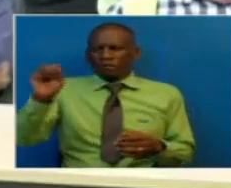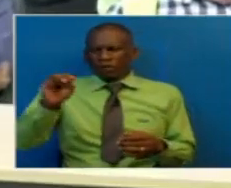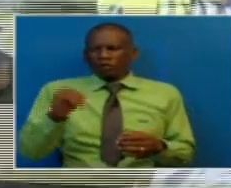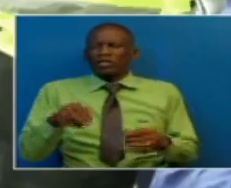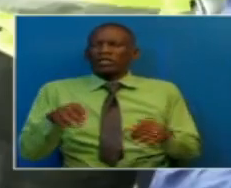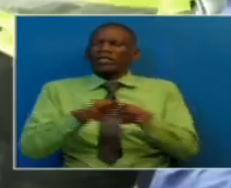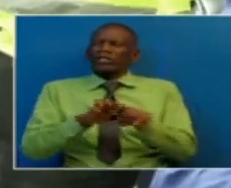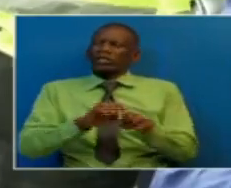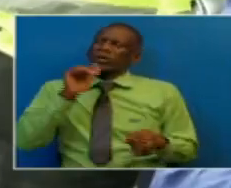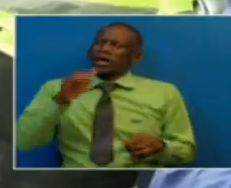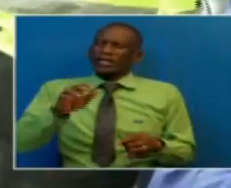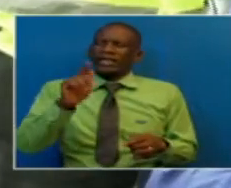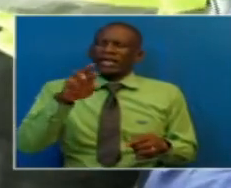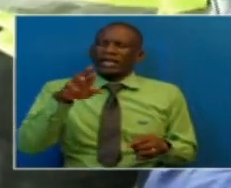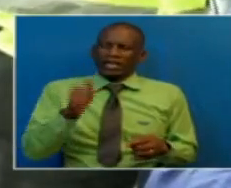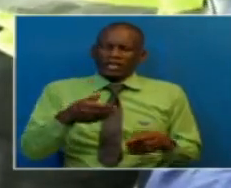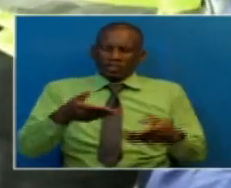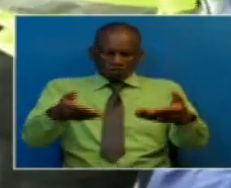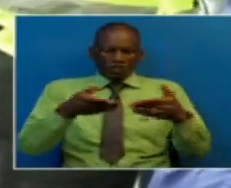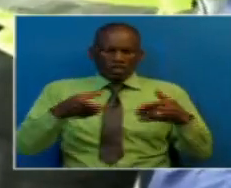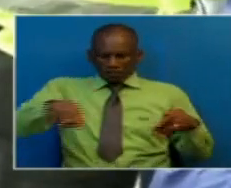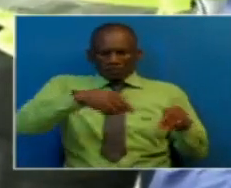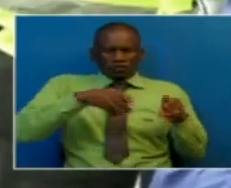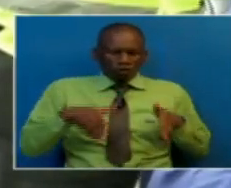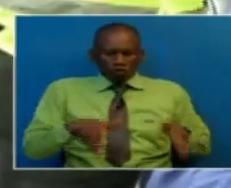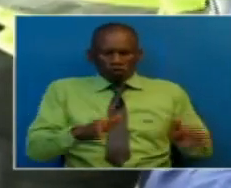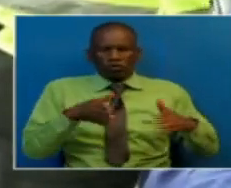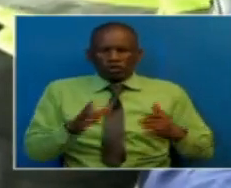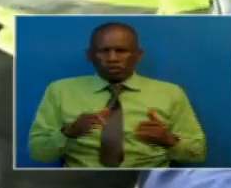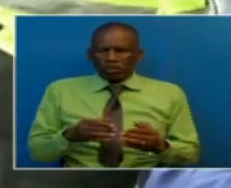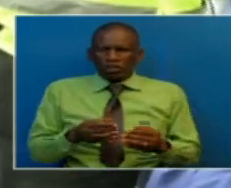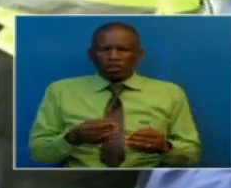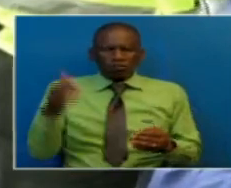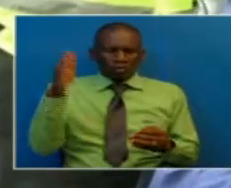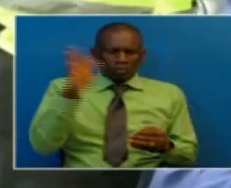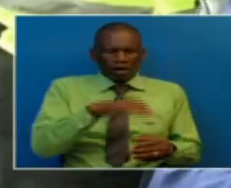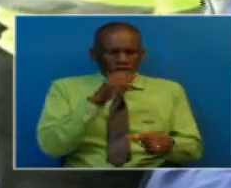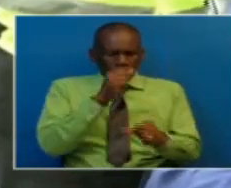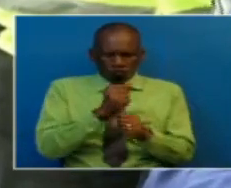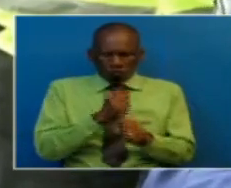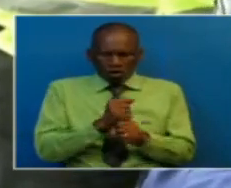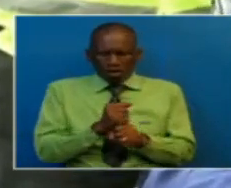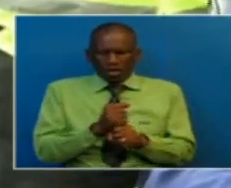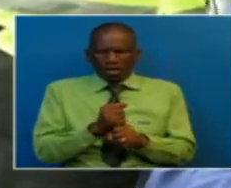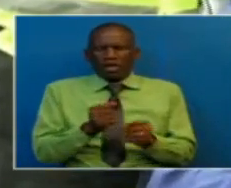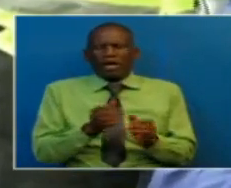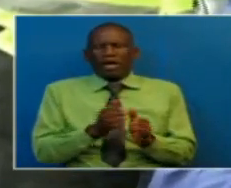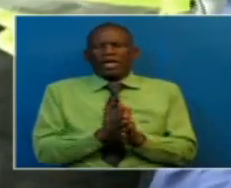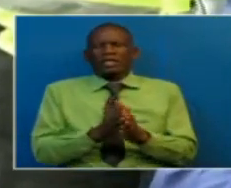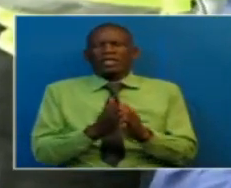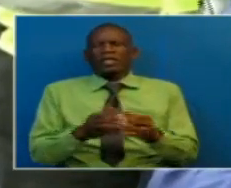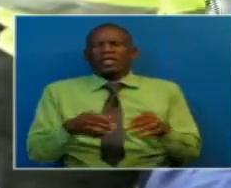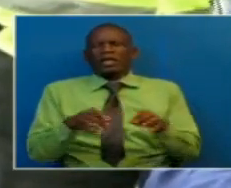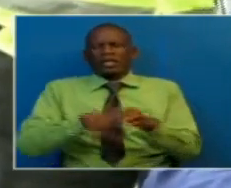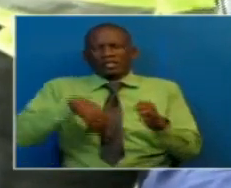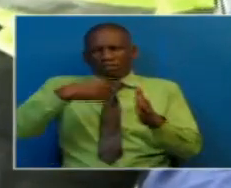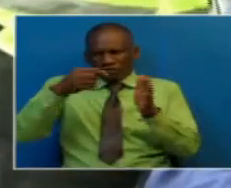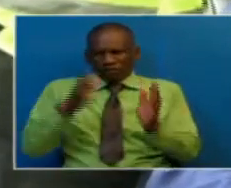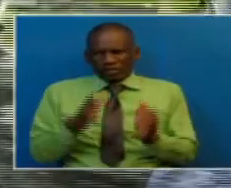plead with the KRA to afford us an opportunity to get back to our feet and gain our footing as a